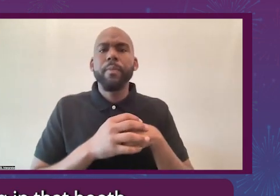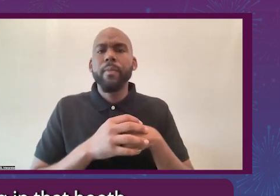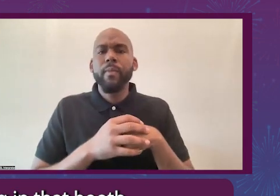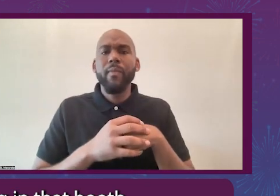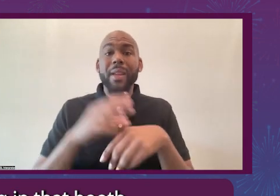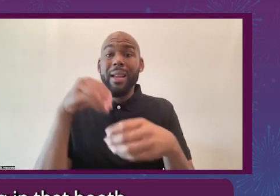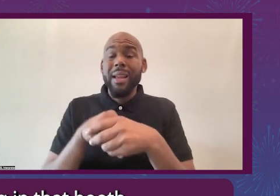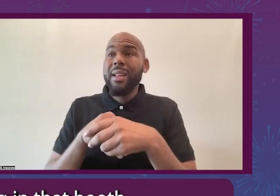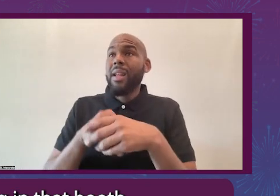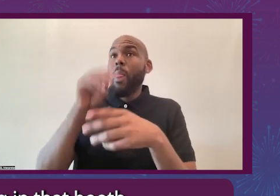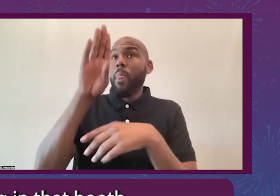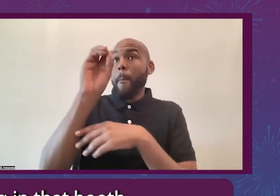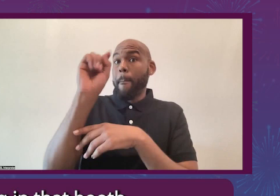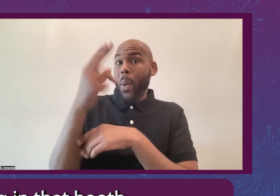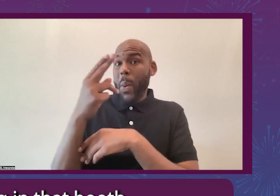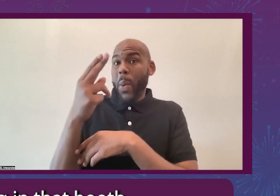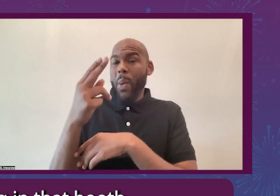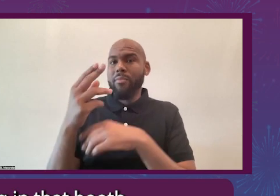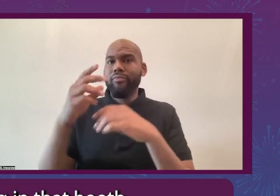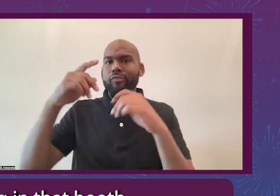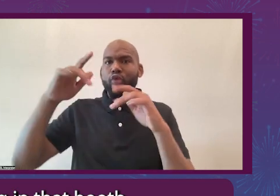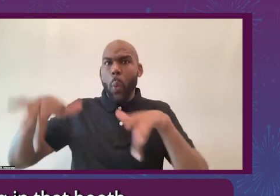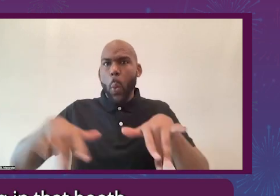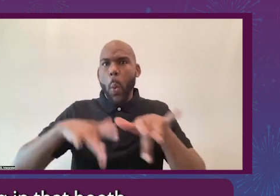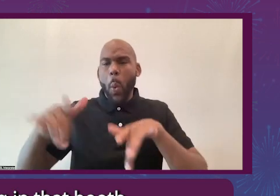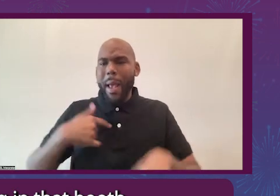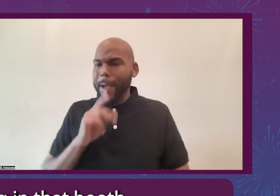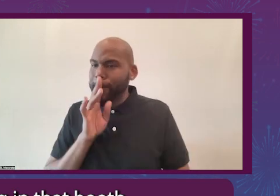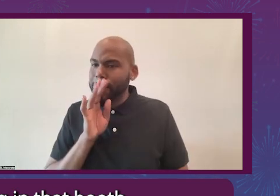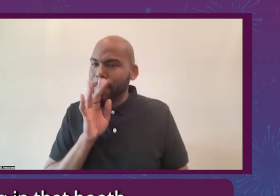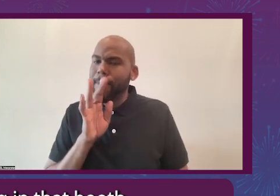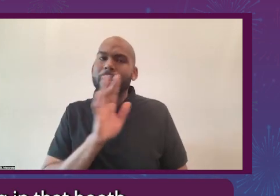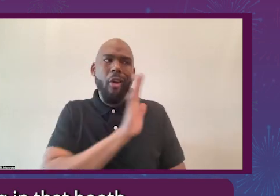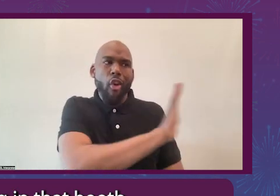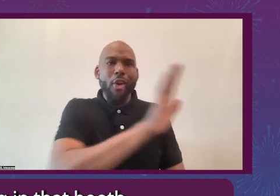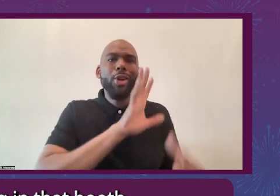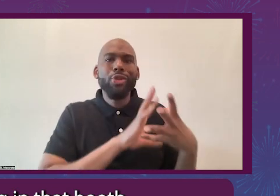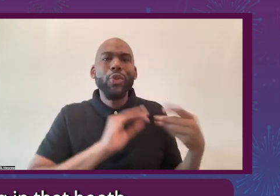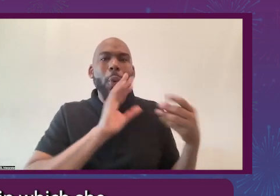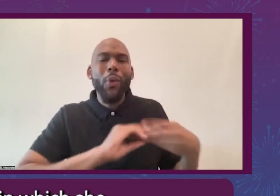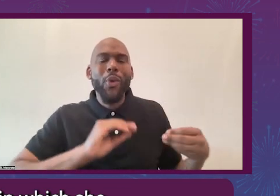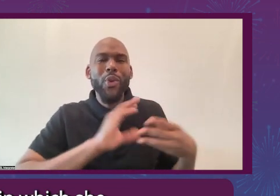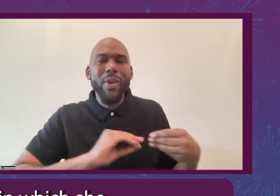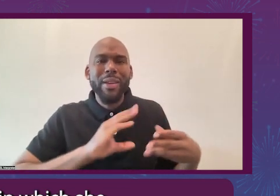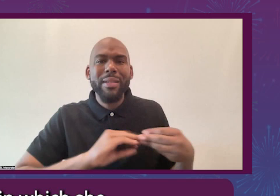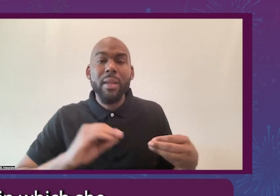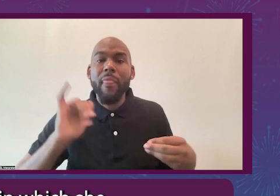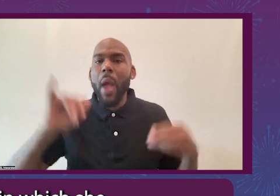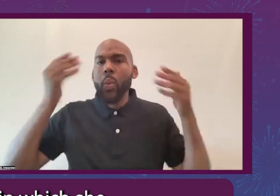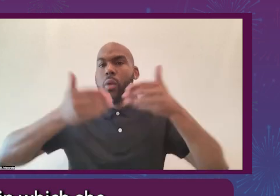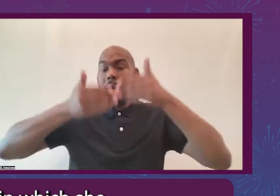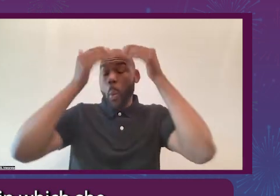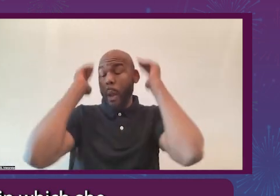voicing all of the stories was overwhelming to think